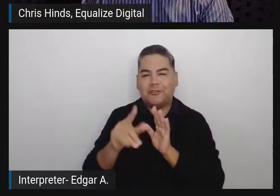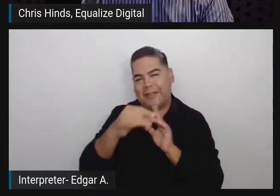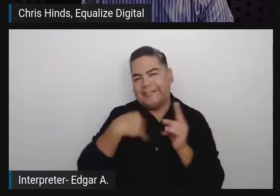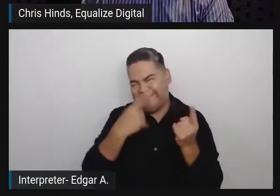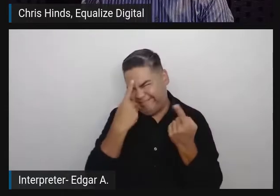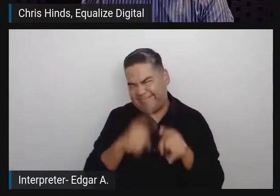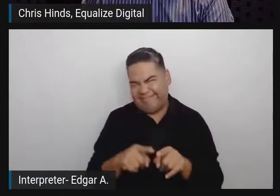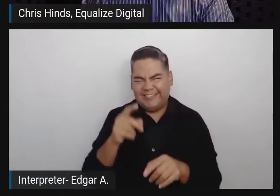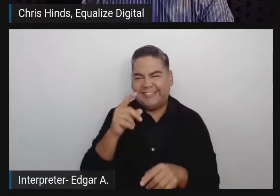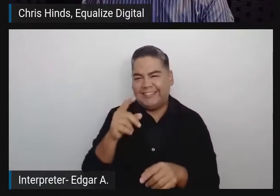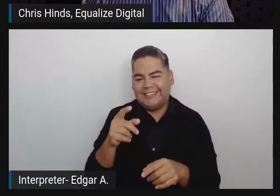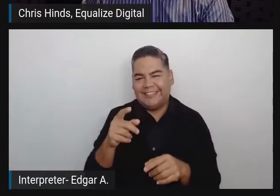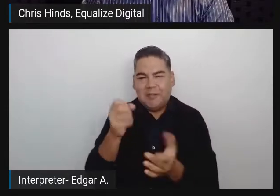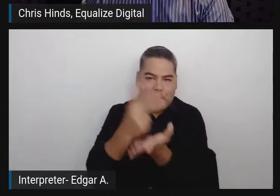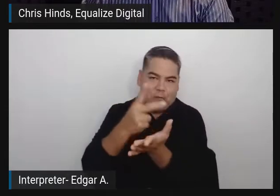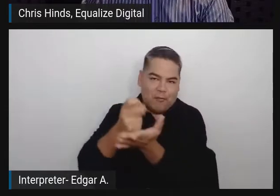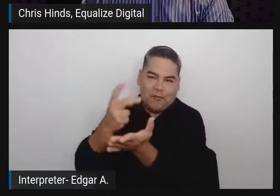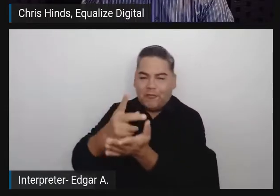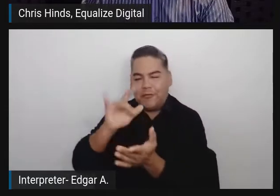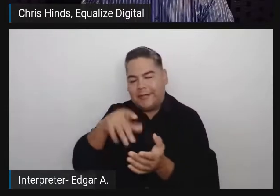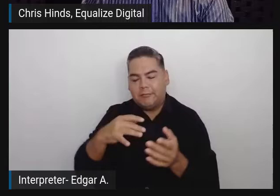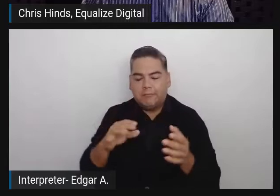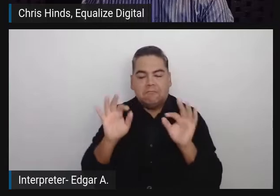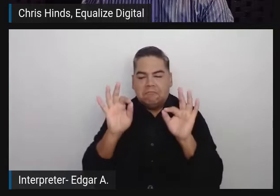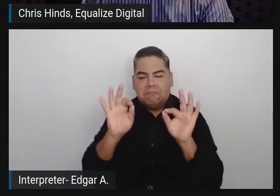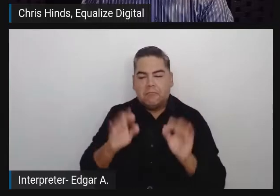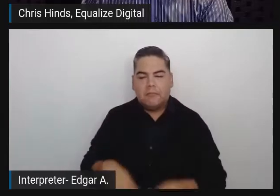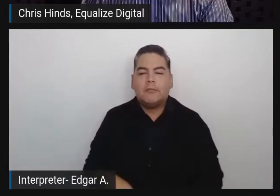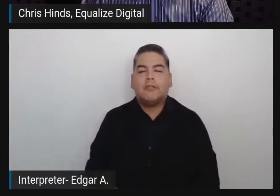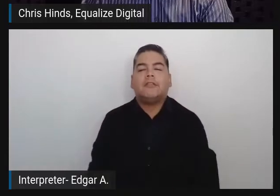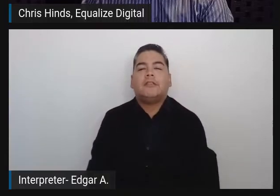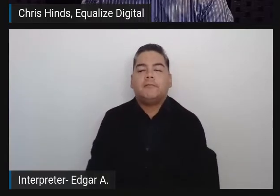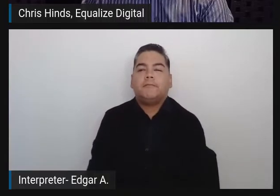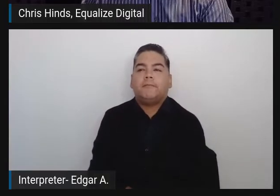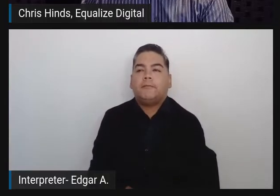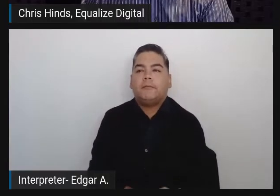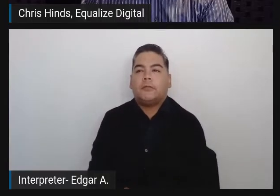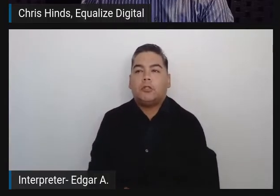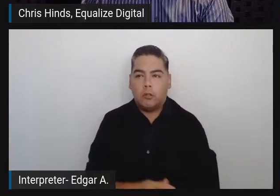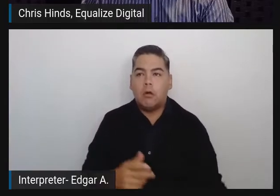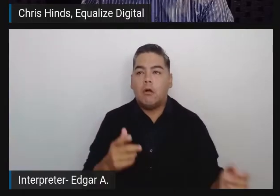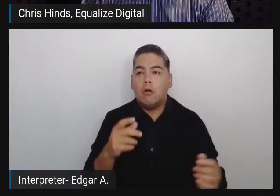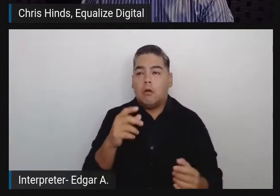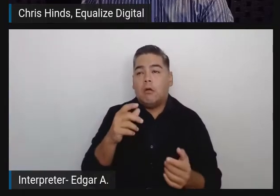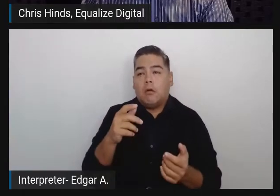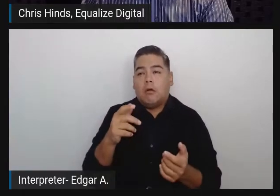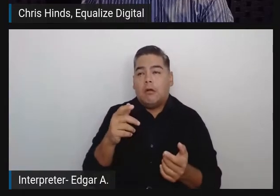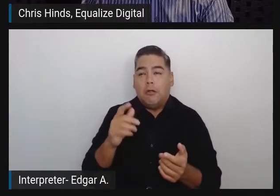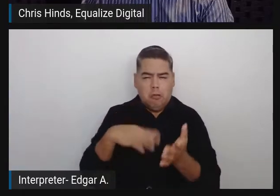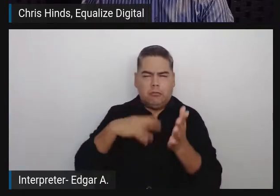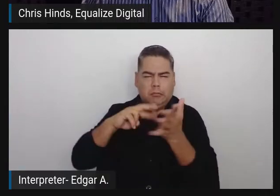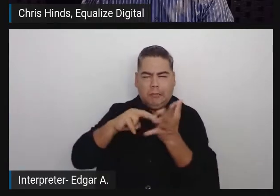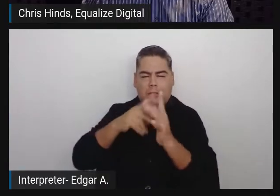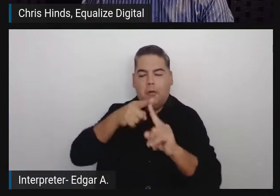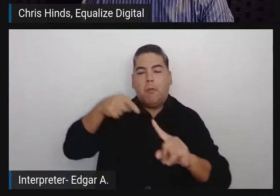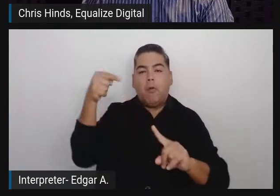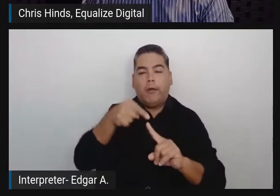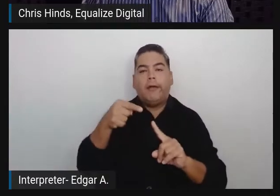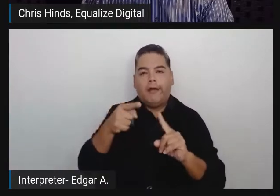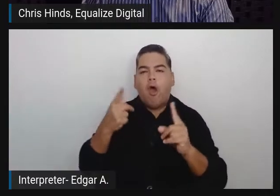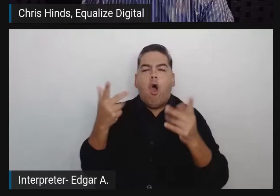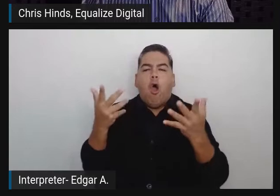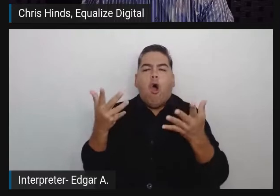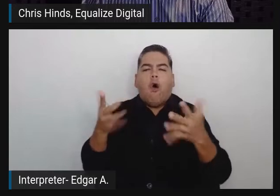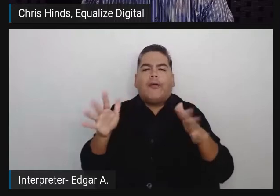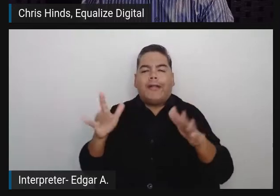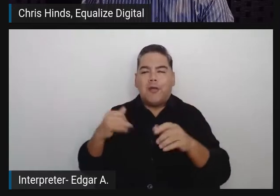we said we were going to do, and the project is done, right? So they're definitely, you know, there's definitely already, I